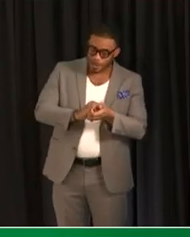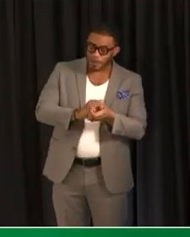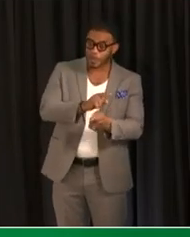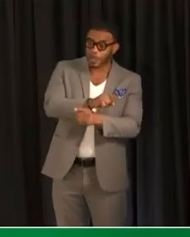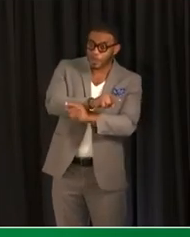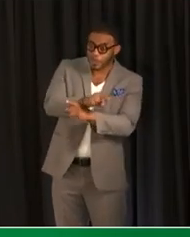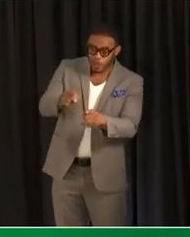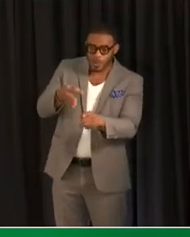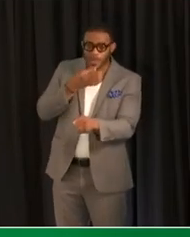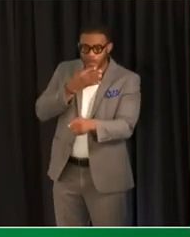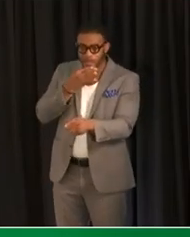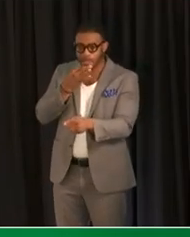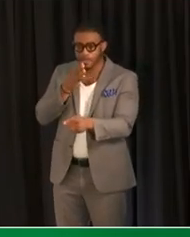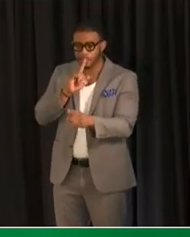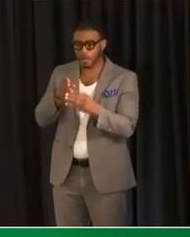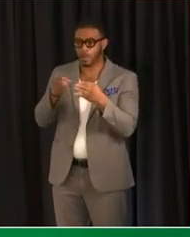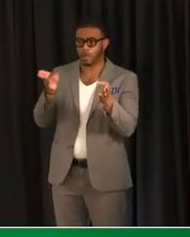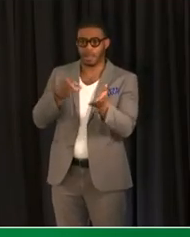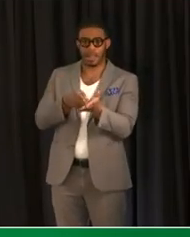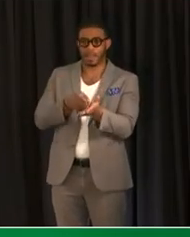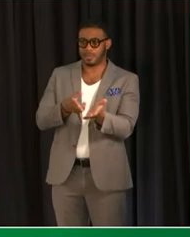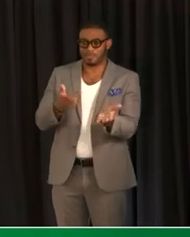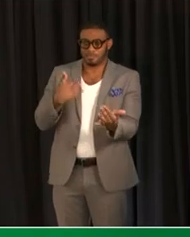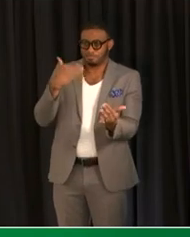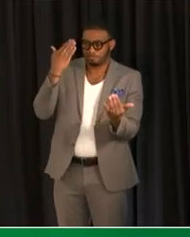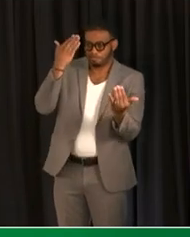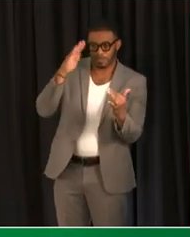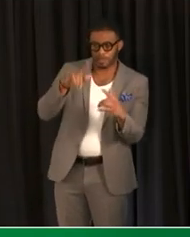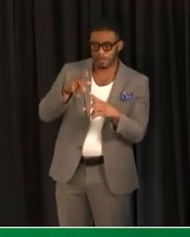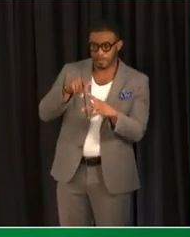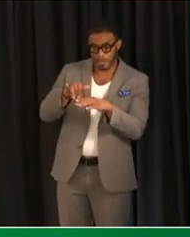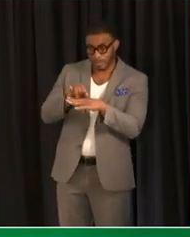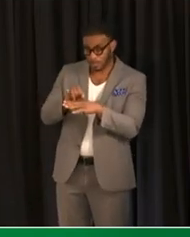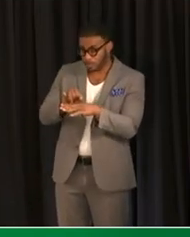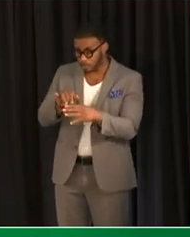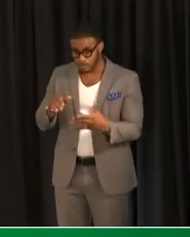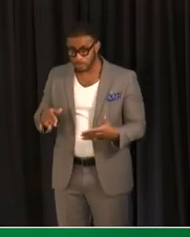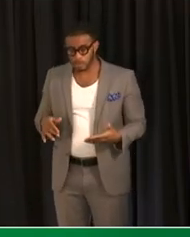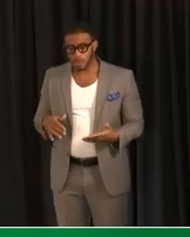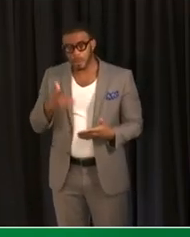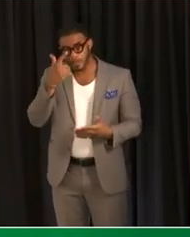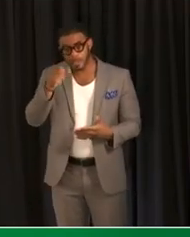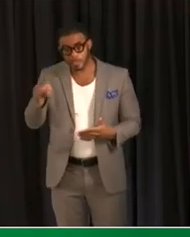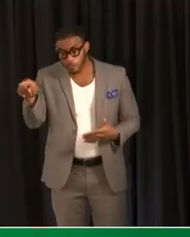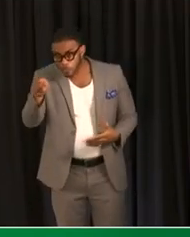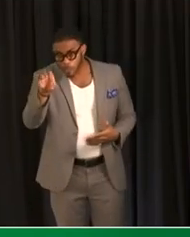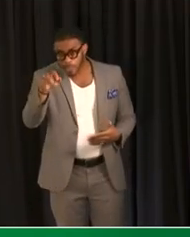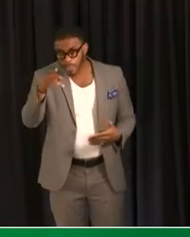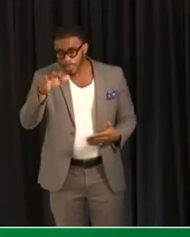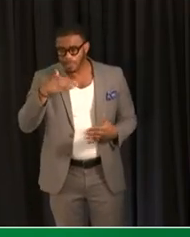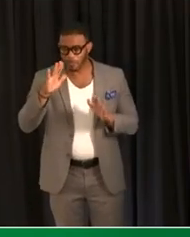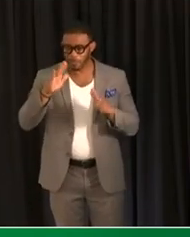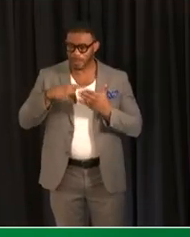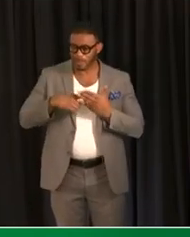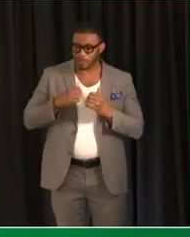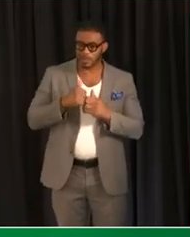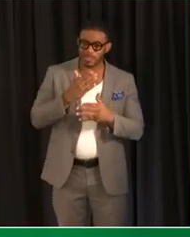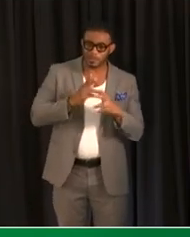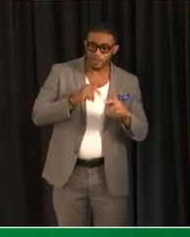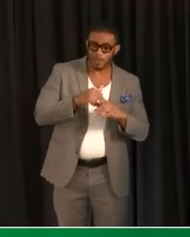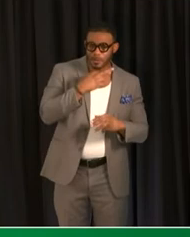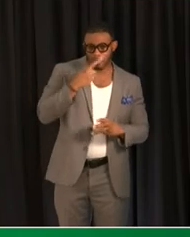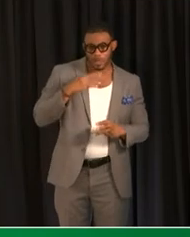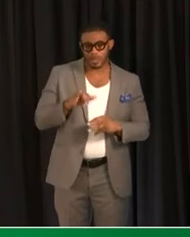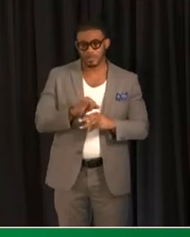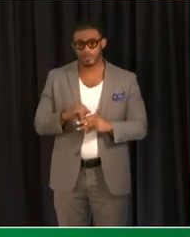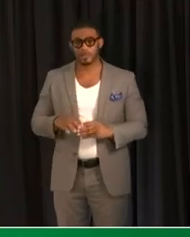collaborate and speak openly and honestly with folks in the industry. And because of you, Kathy, I've had some great conversations with